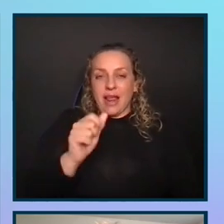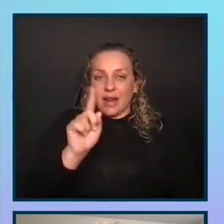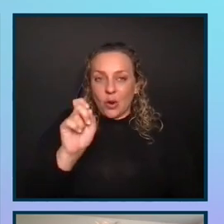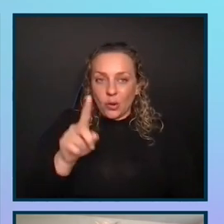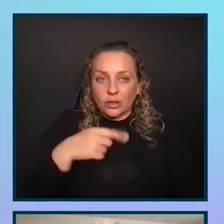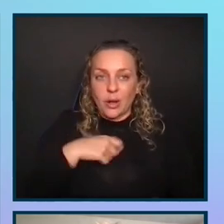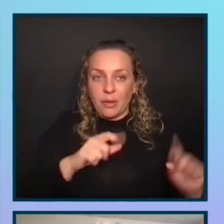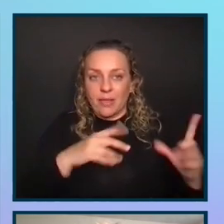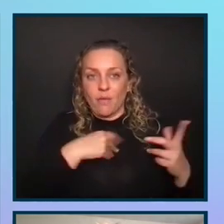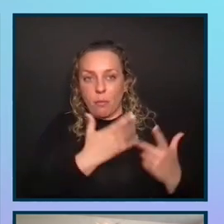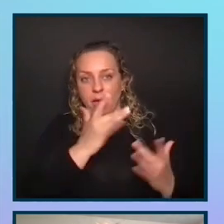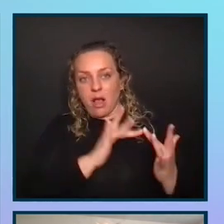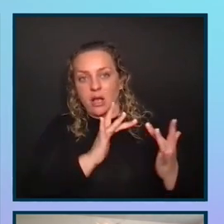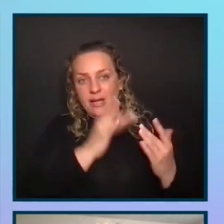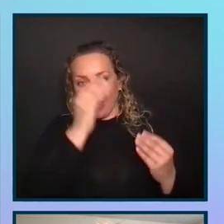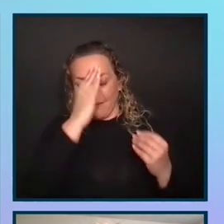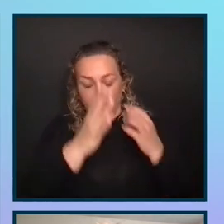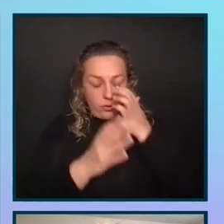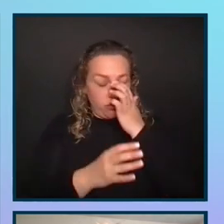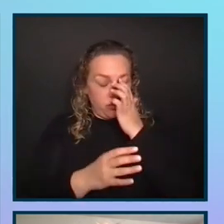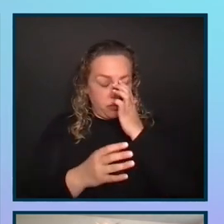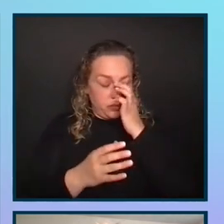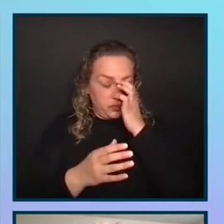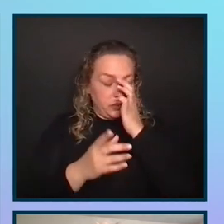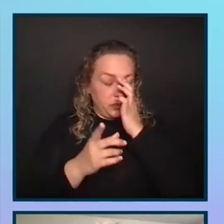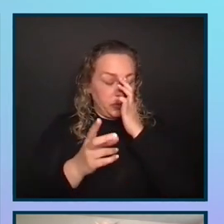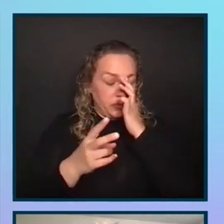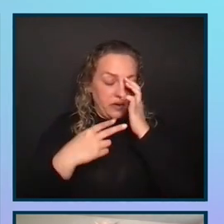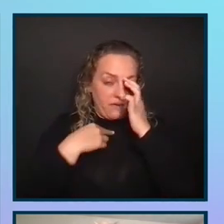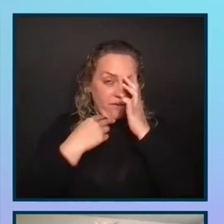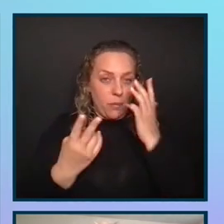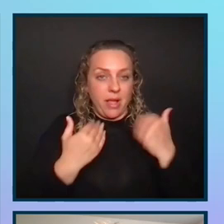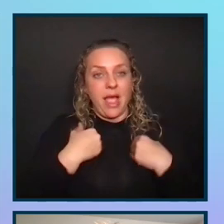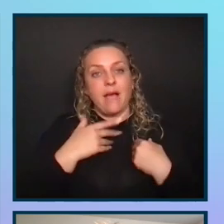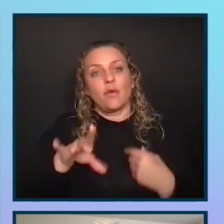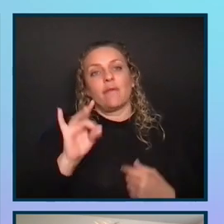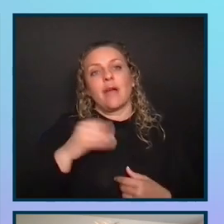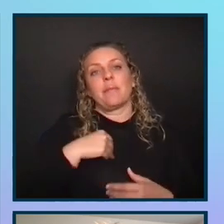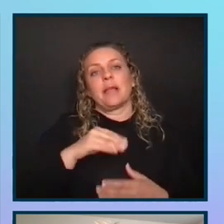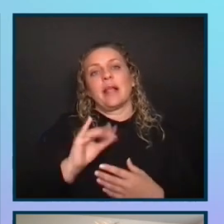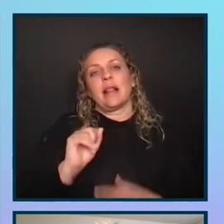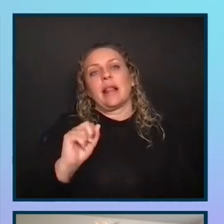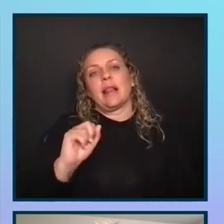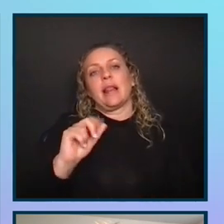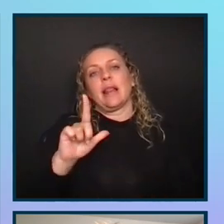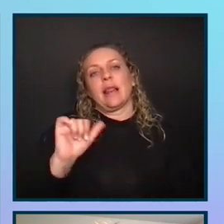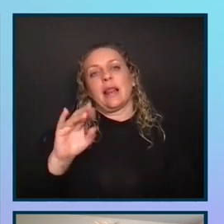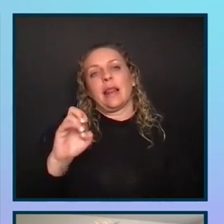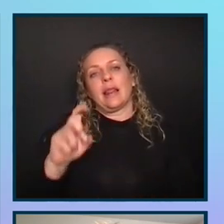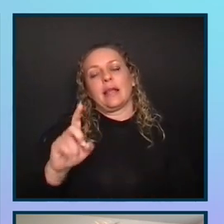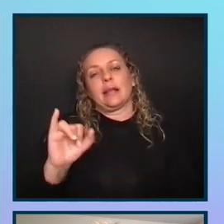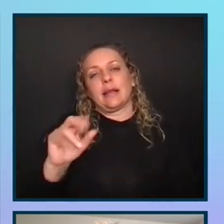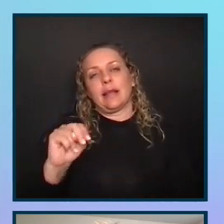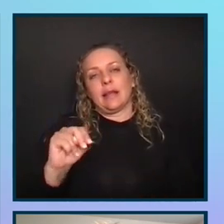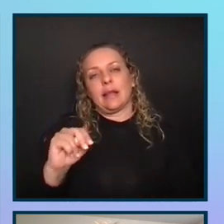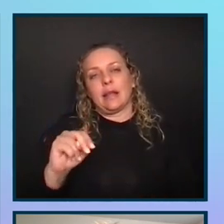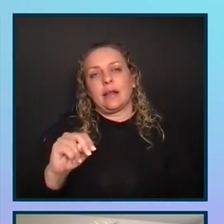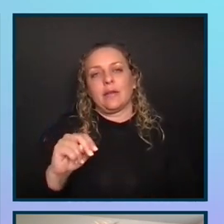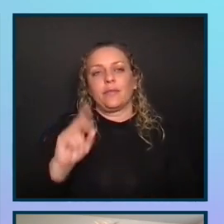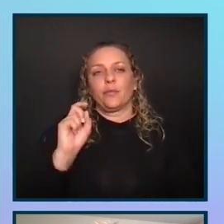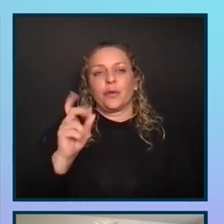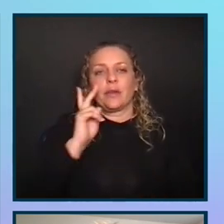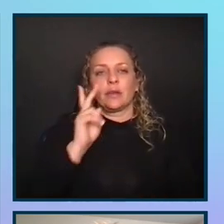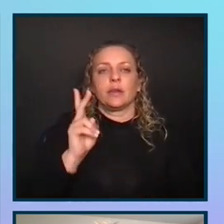with my contact info just so we have it verbally. You can find me on LinkedIn if you search for my name, or Steve's